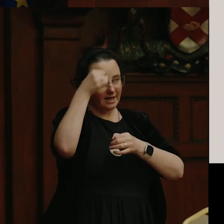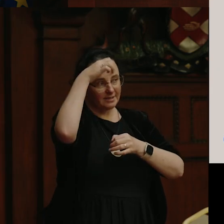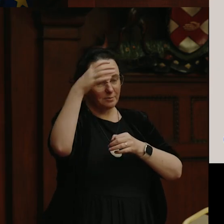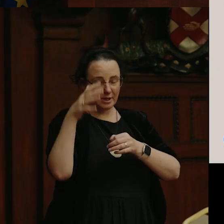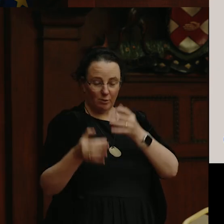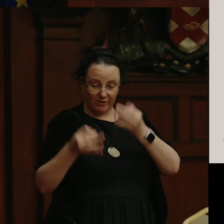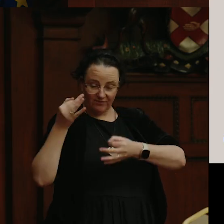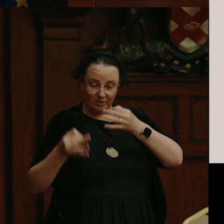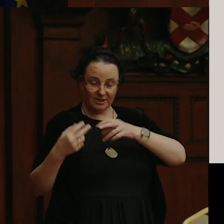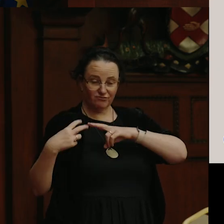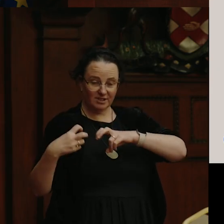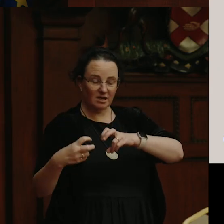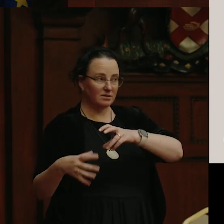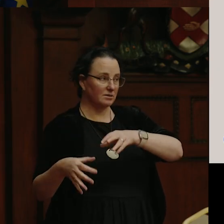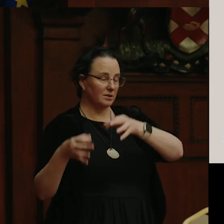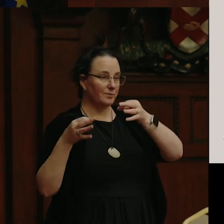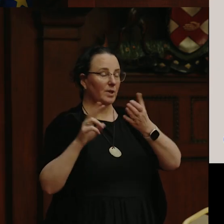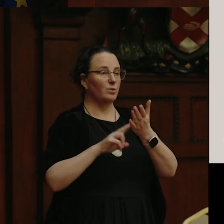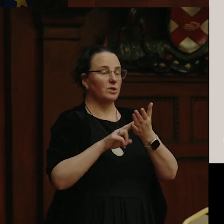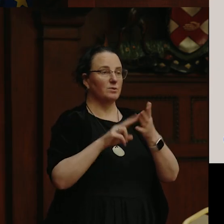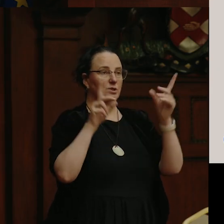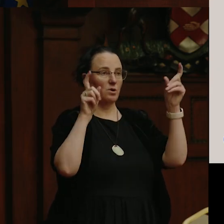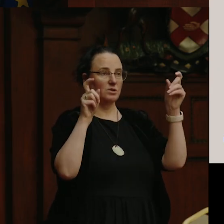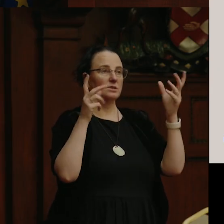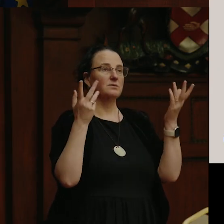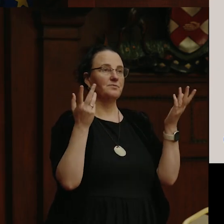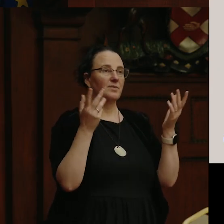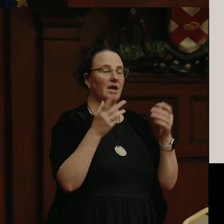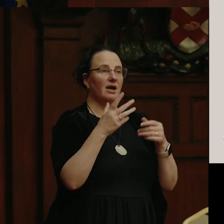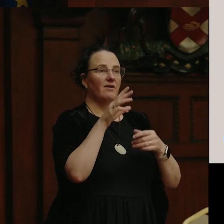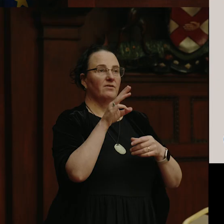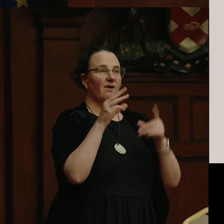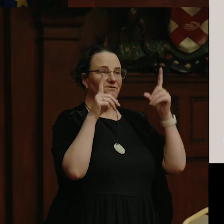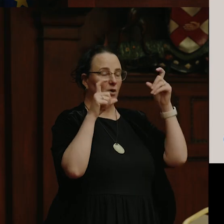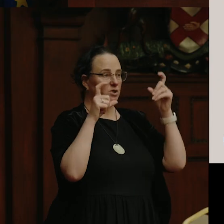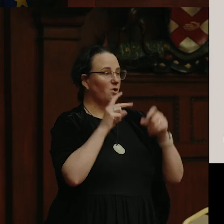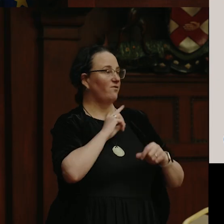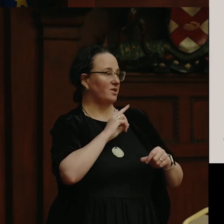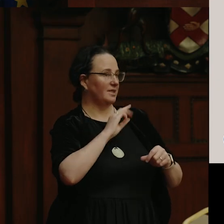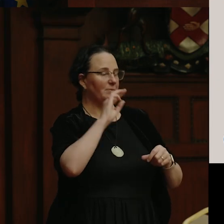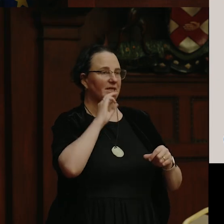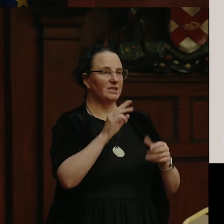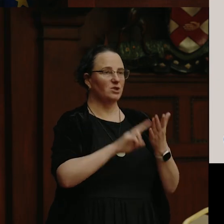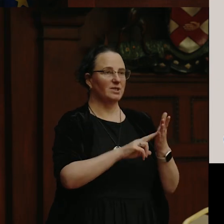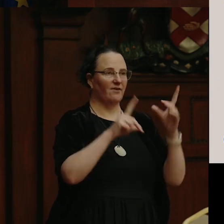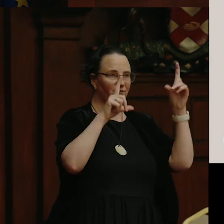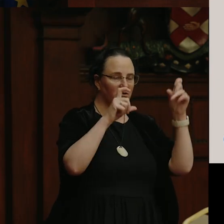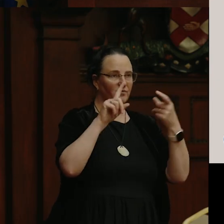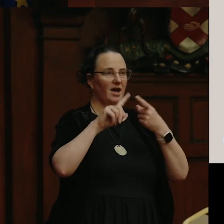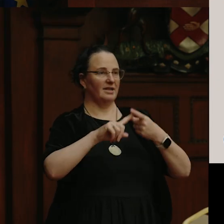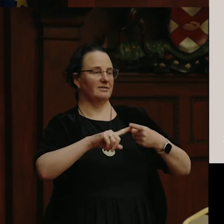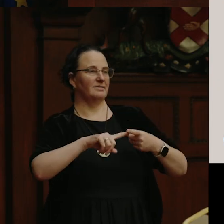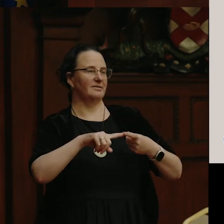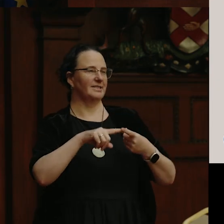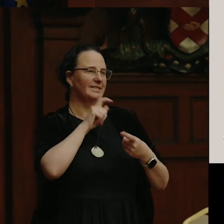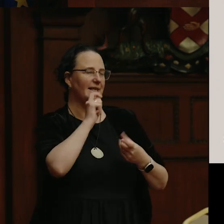research. So we used a method called photo voice. It's quite a simple idea. People use photography and storytelling to show what life looks like